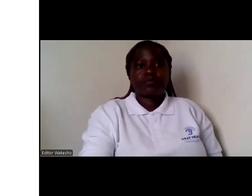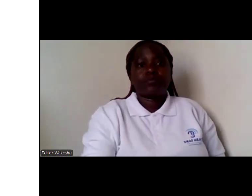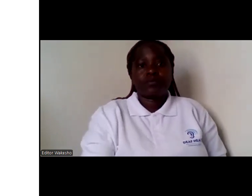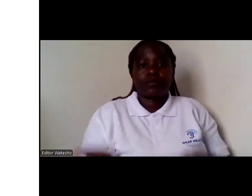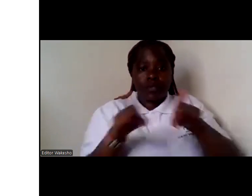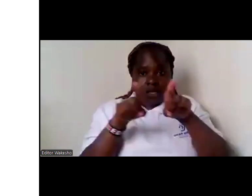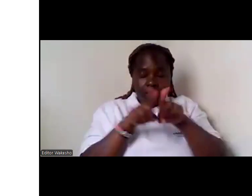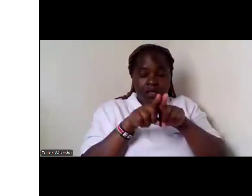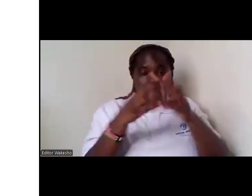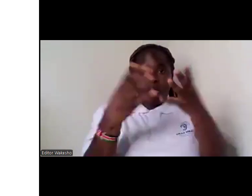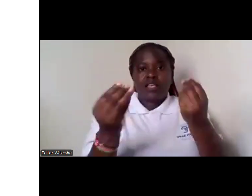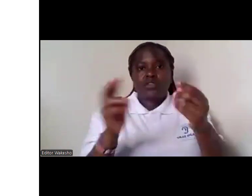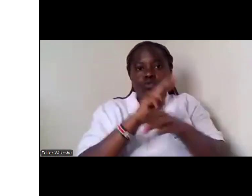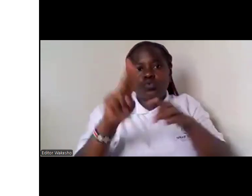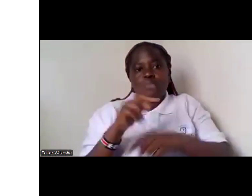that is easy to use.